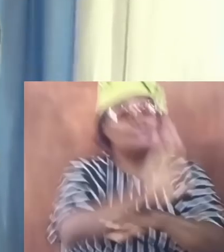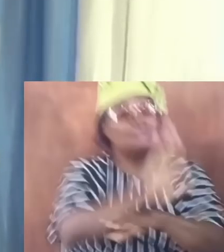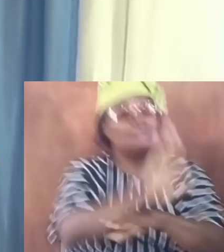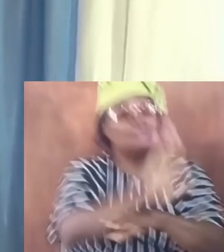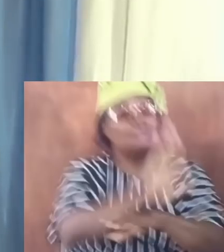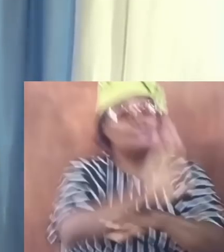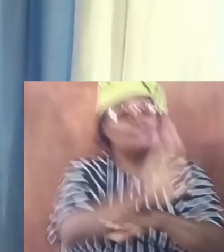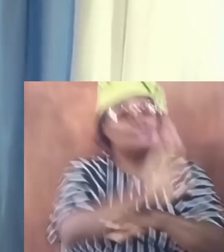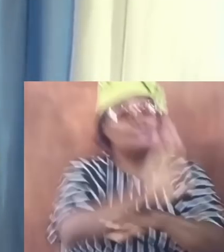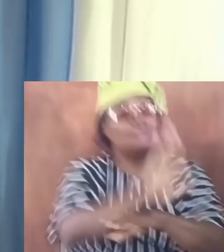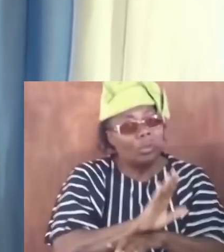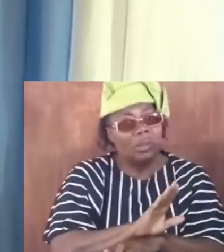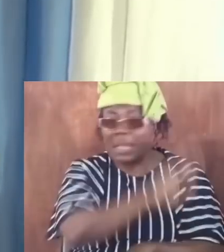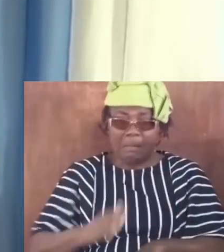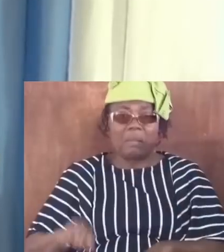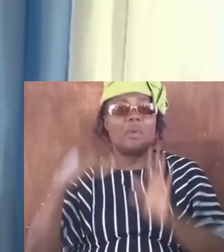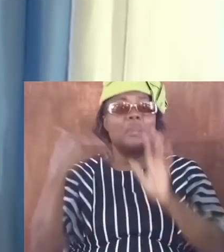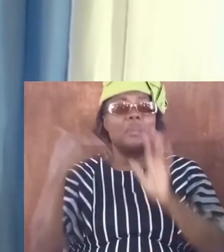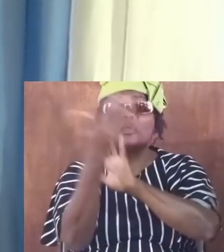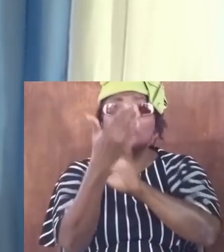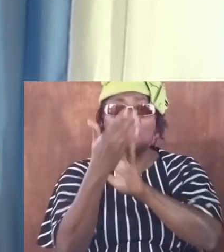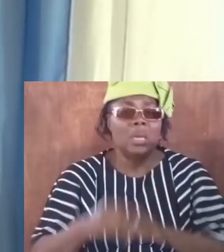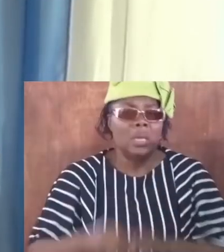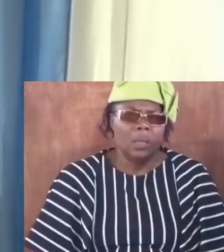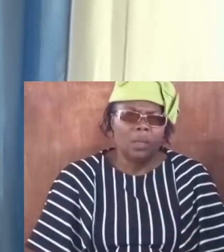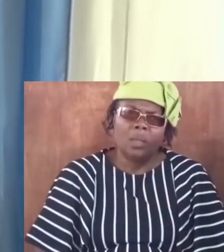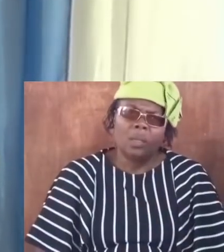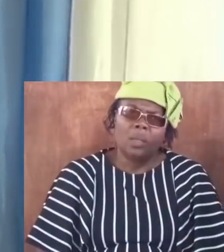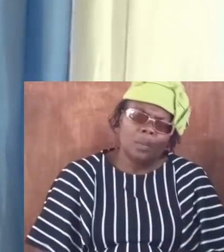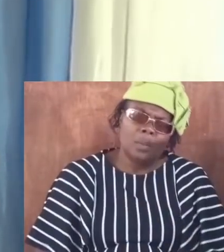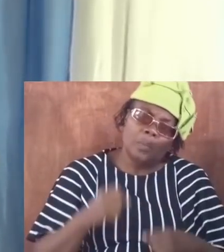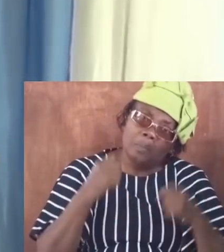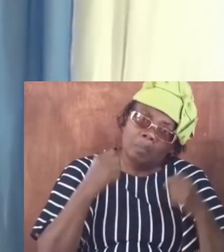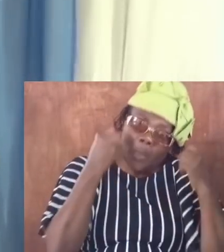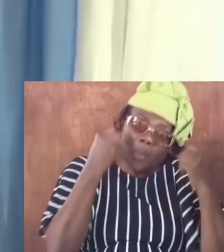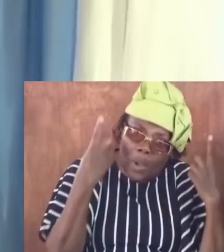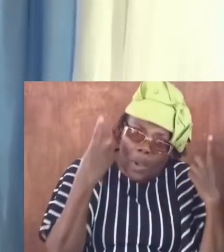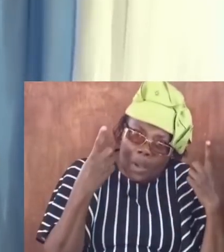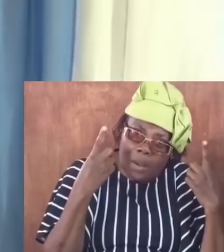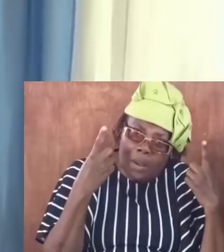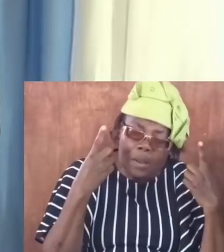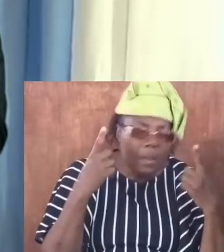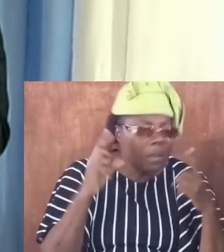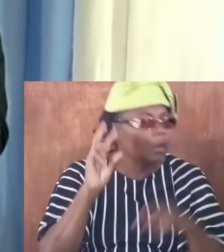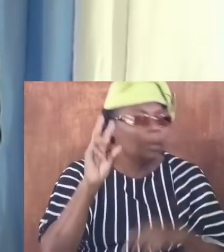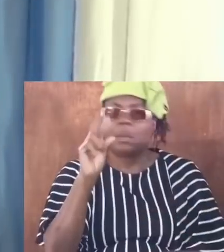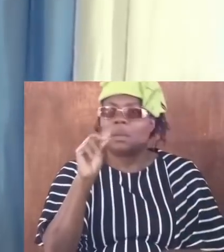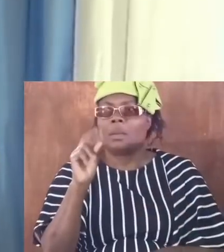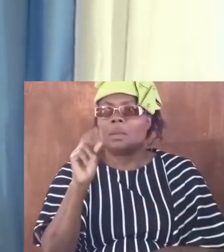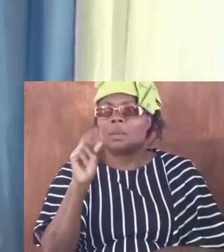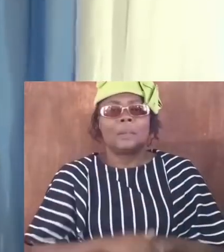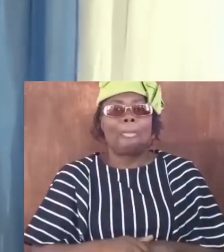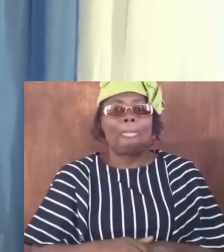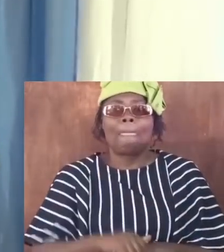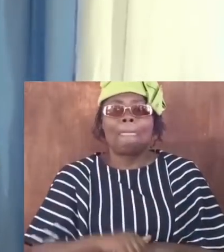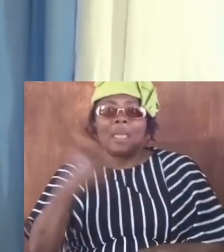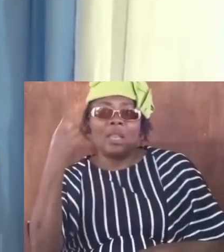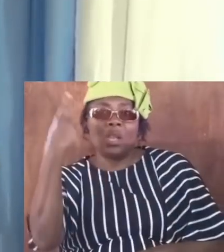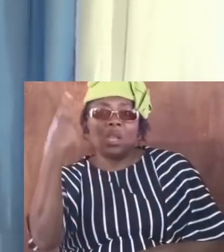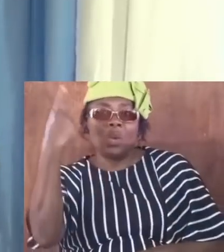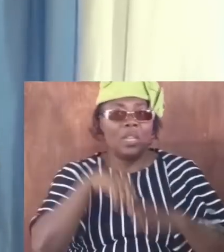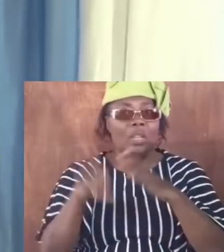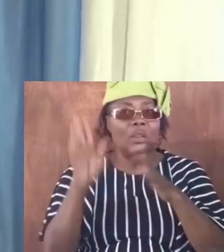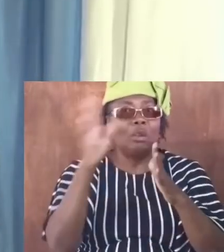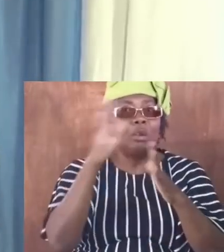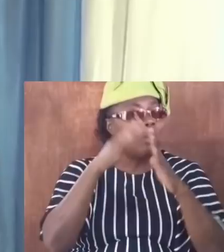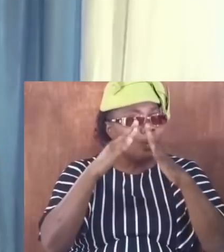And it might puzzle our minds. Don't be puzzled. Is there anybody in the house that feel that they can lift their